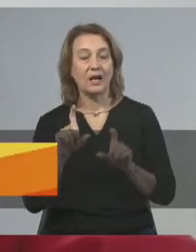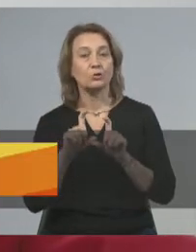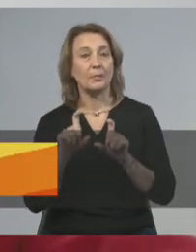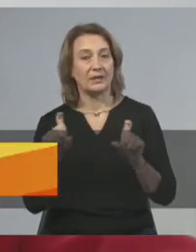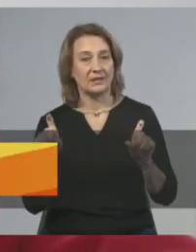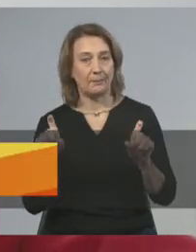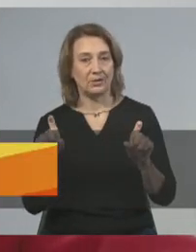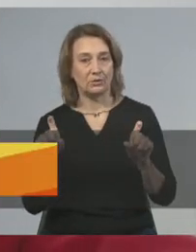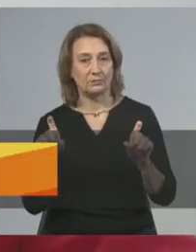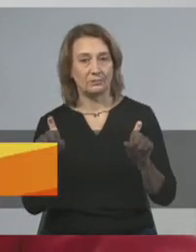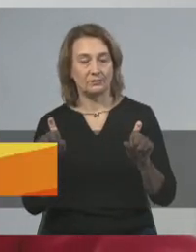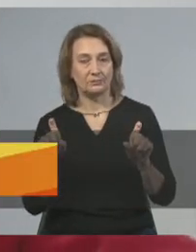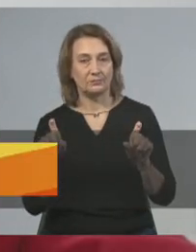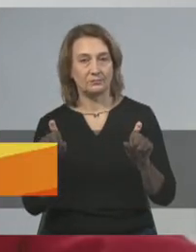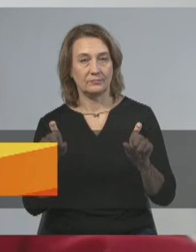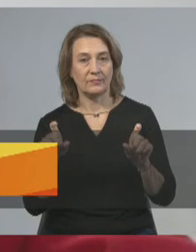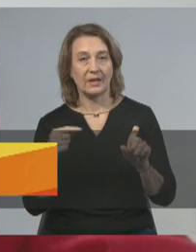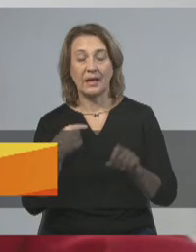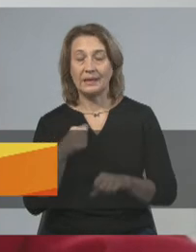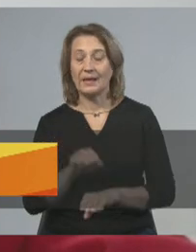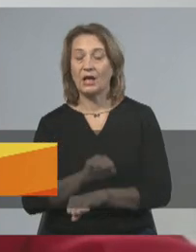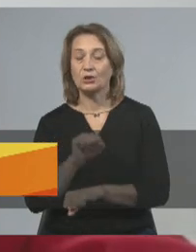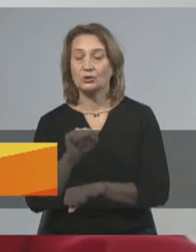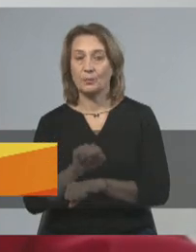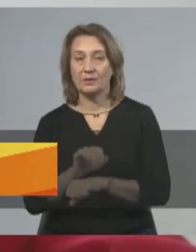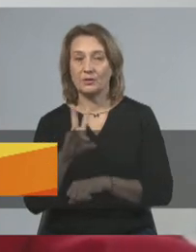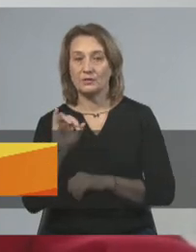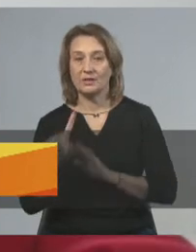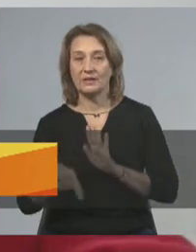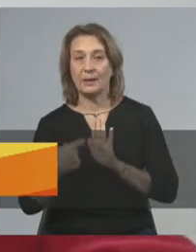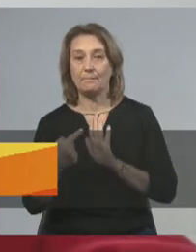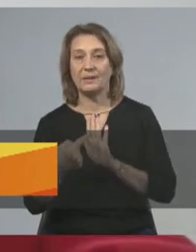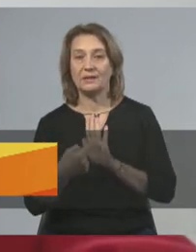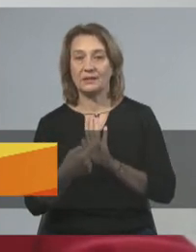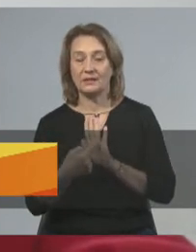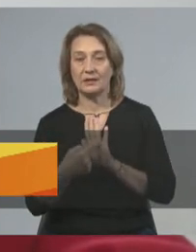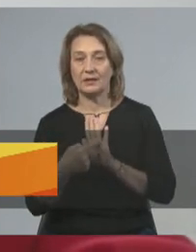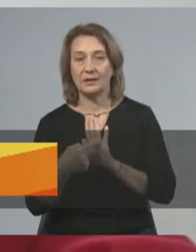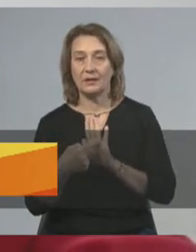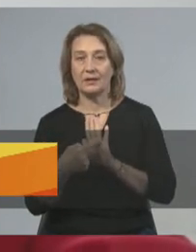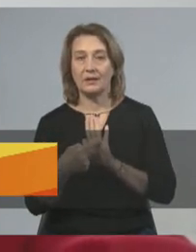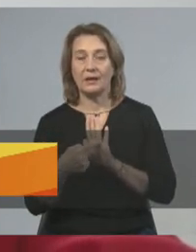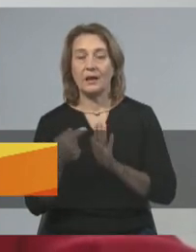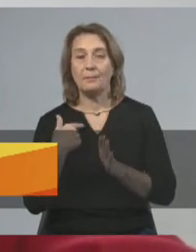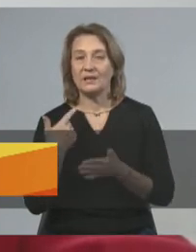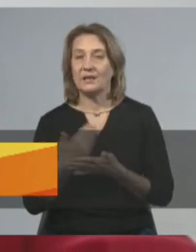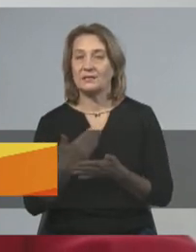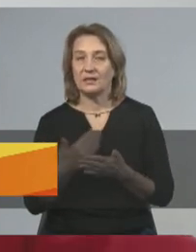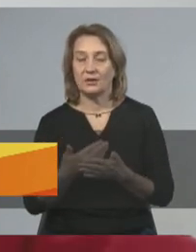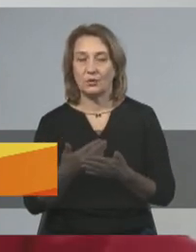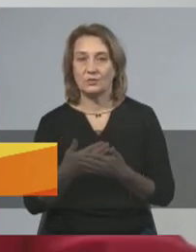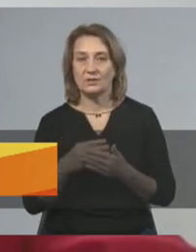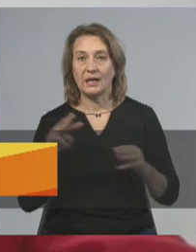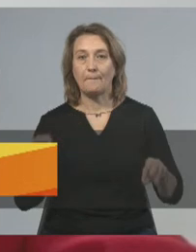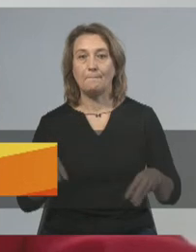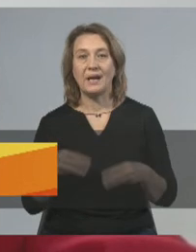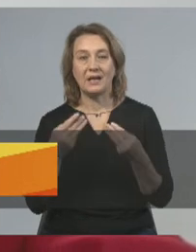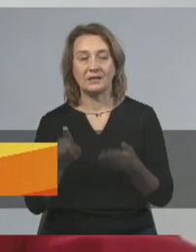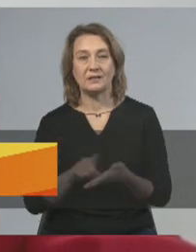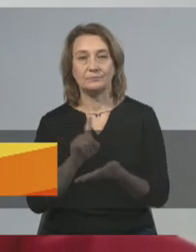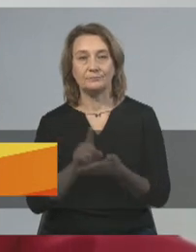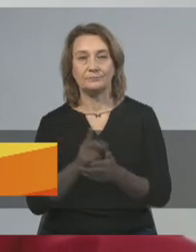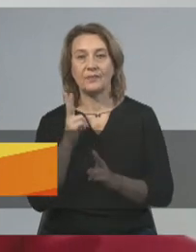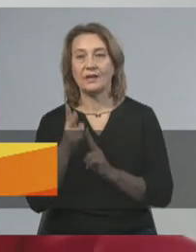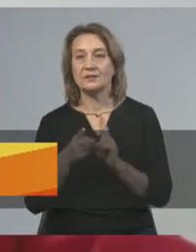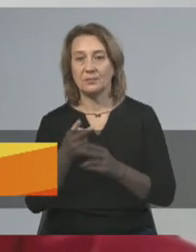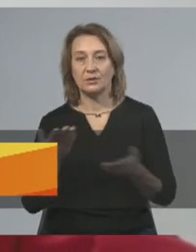are representative of the communication department of oppora but of course i would like to comment on the questions that were asked it seems to me